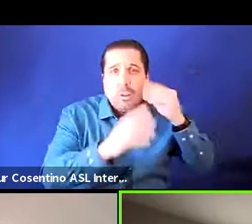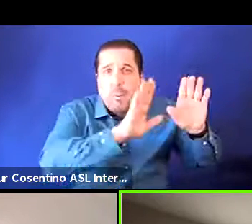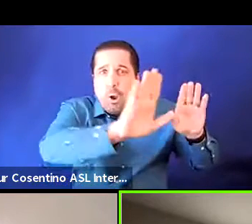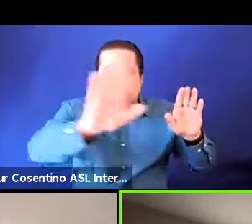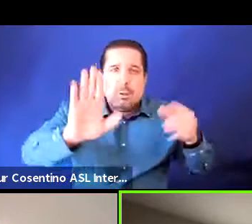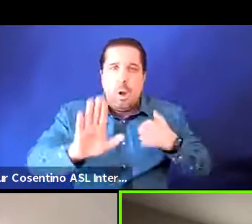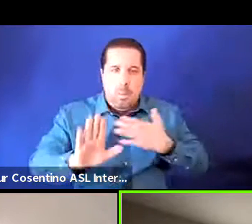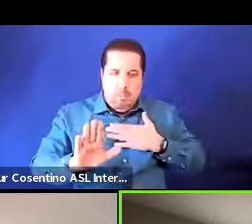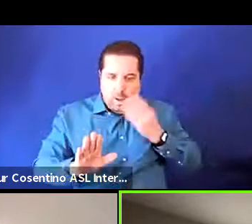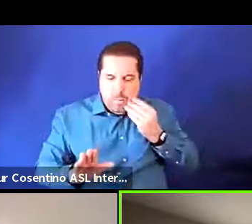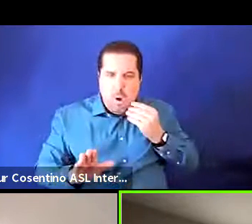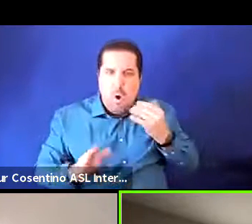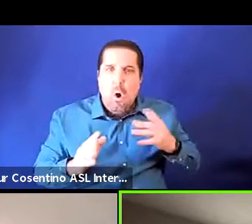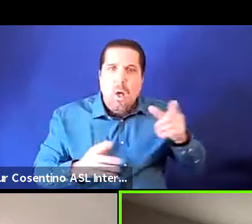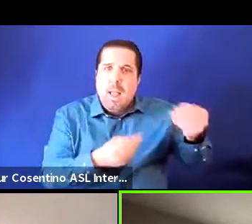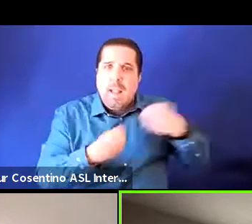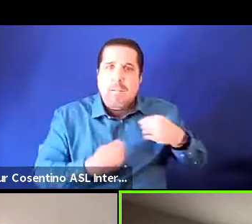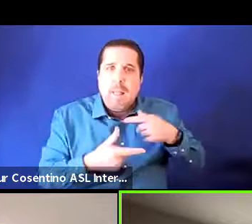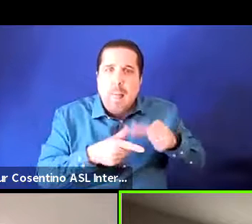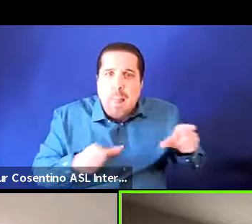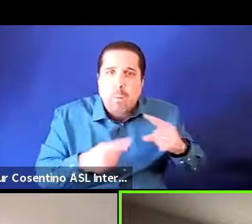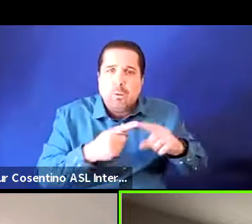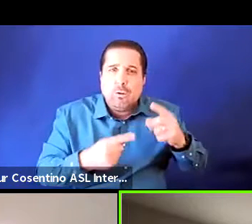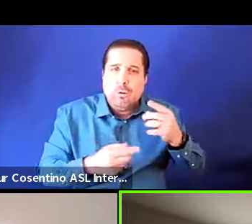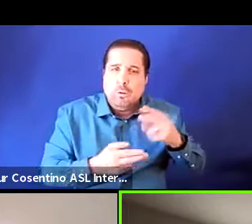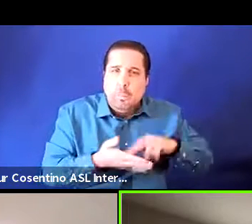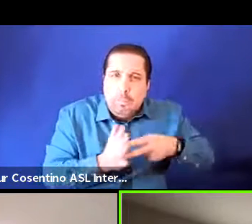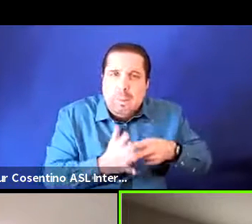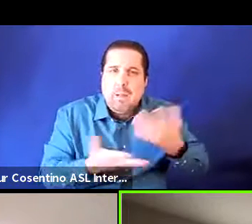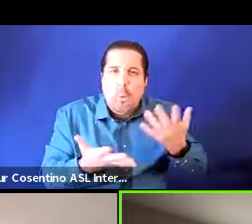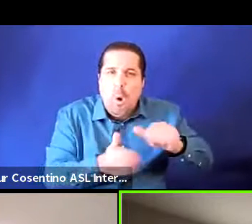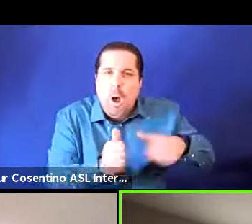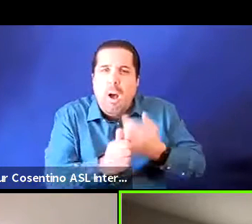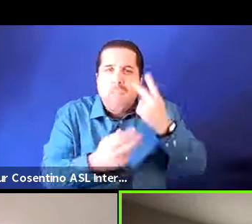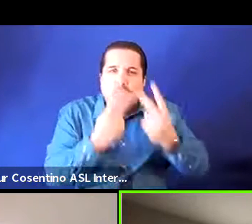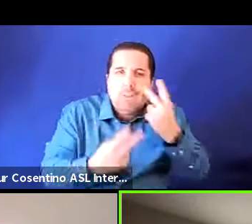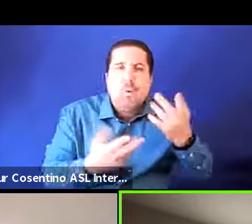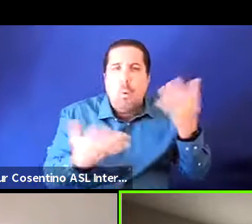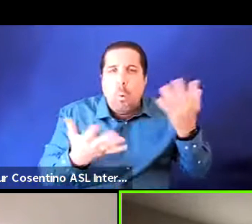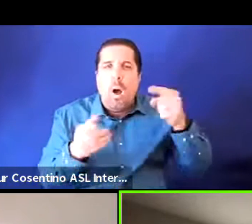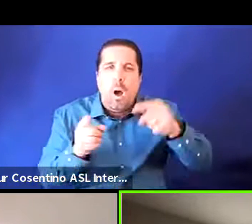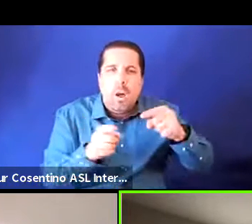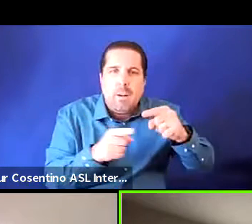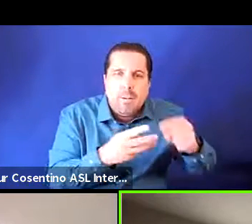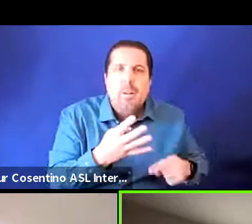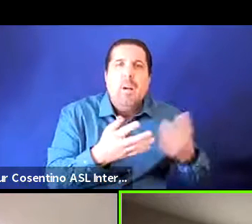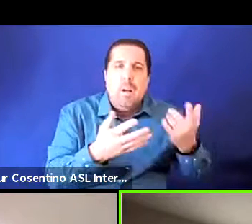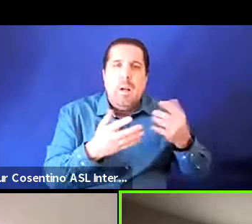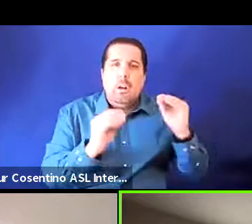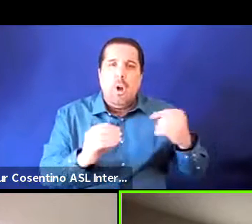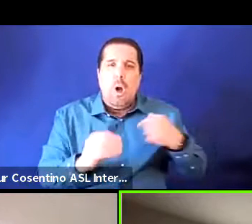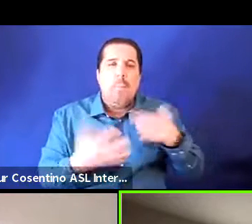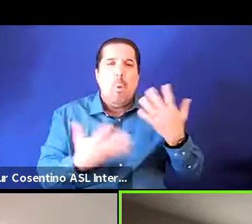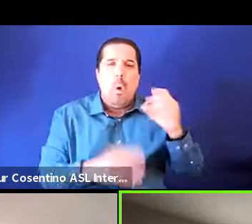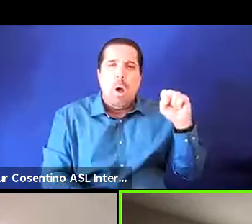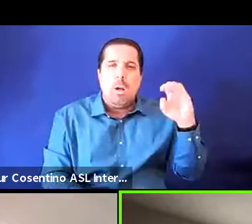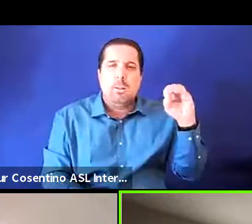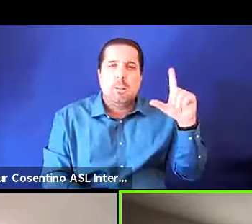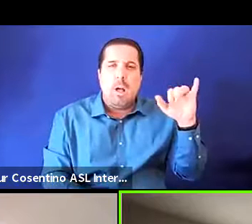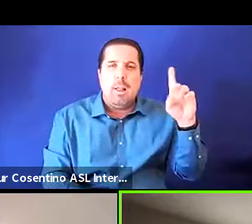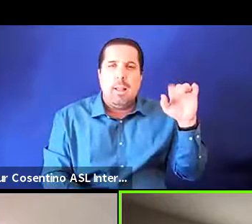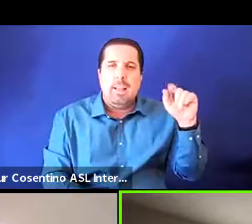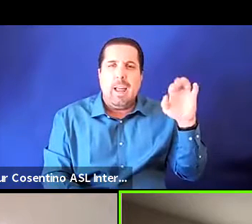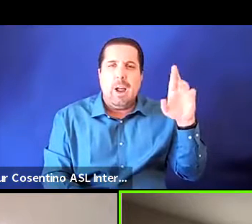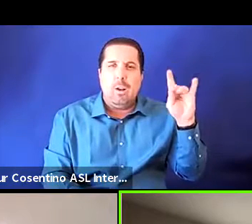up, who gave me the language to name and make visible the experience I have faced, but have also taught me what solidarity means. And while I